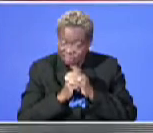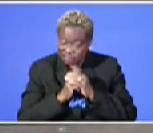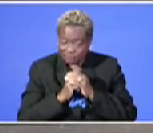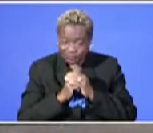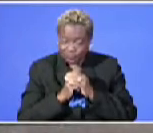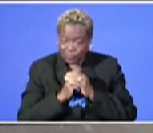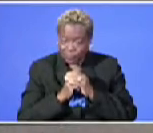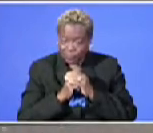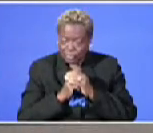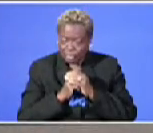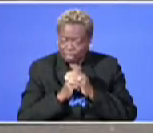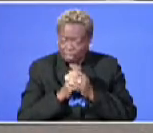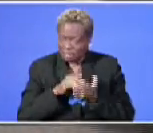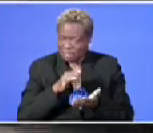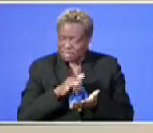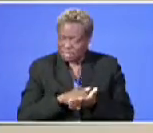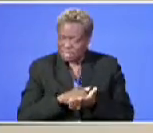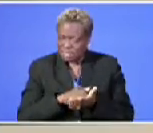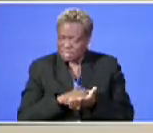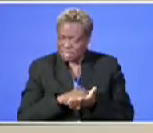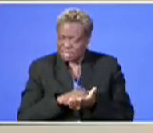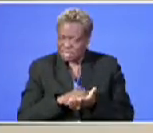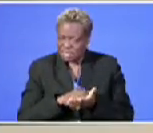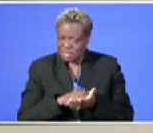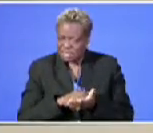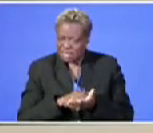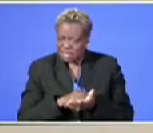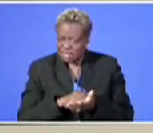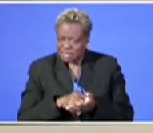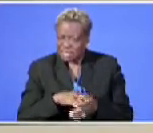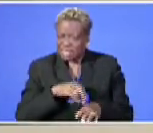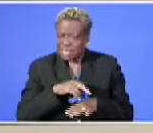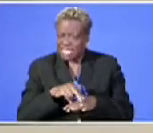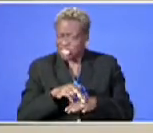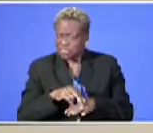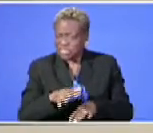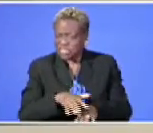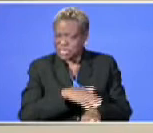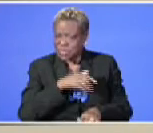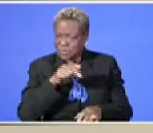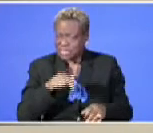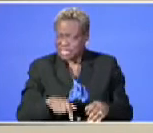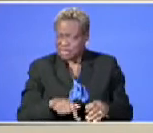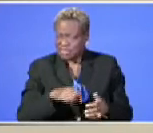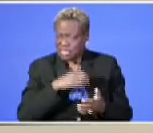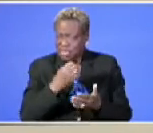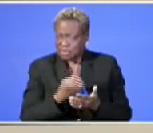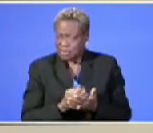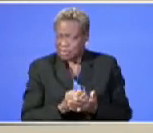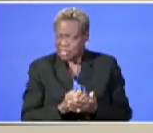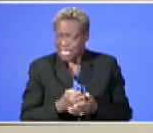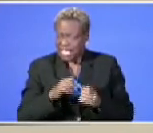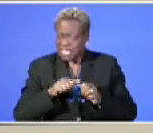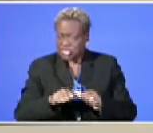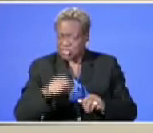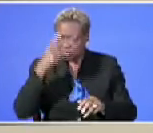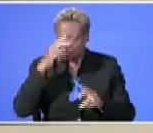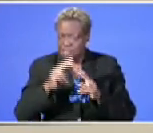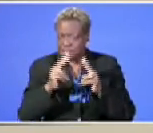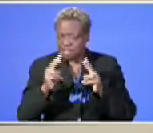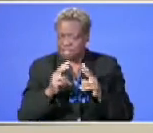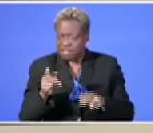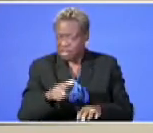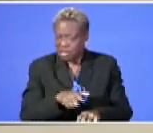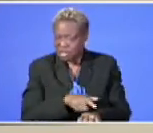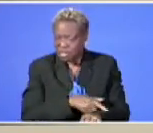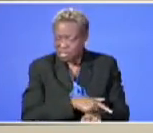protracted nature of the slowdown in the economy endures for very, very long, then the